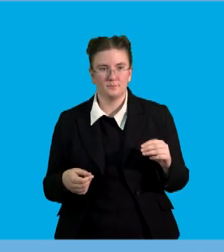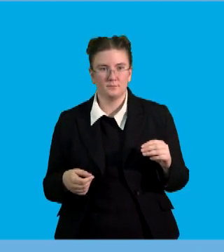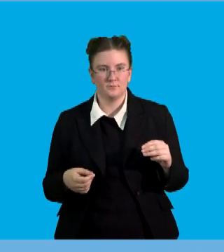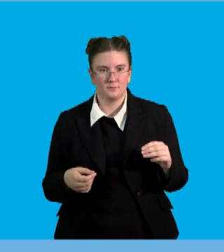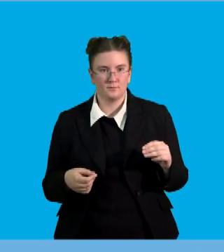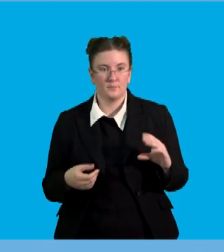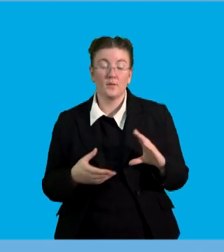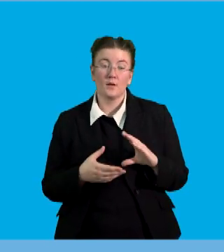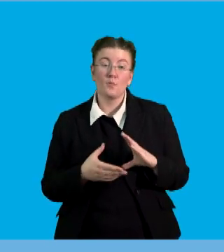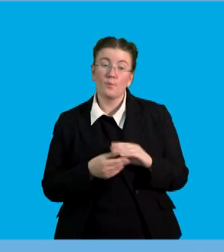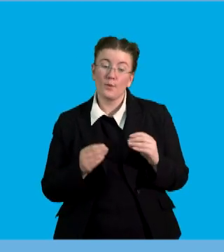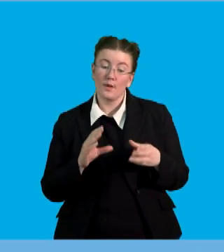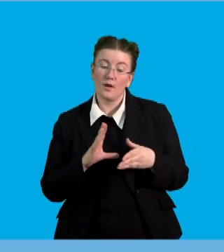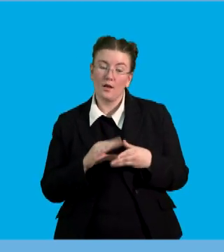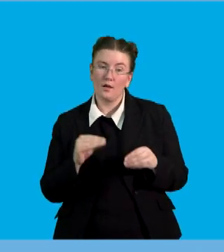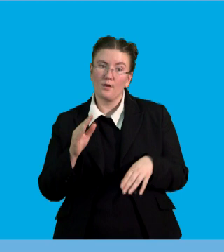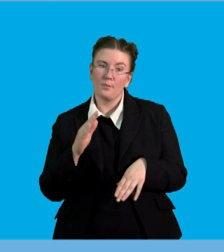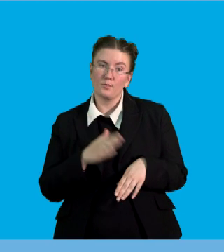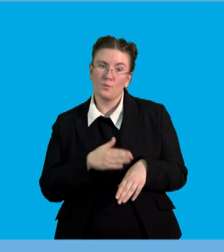has more